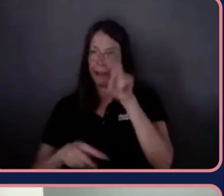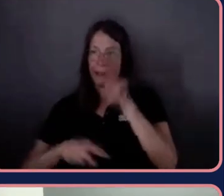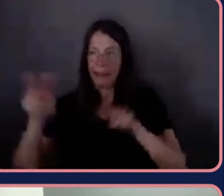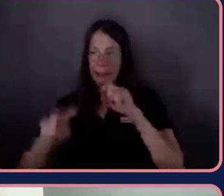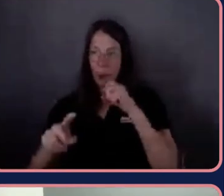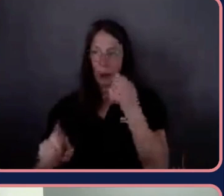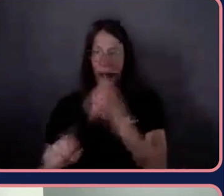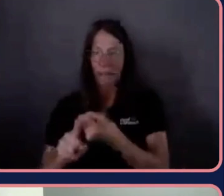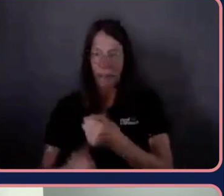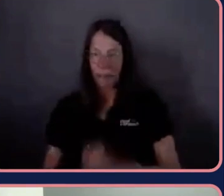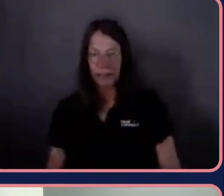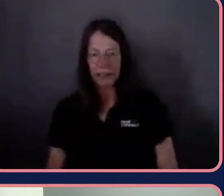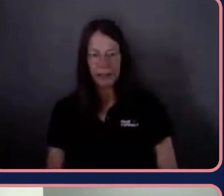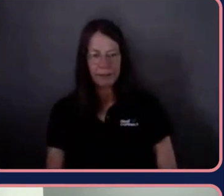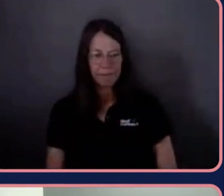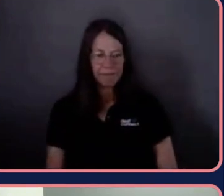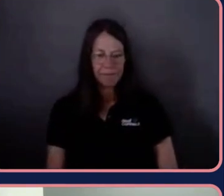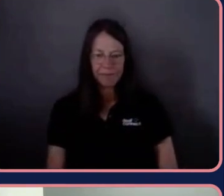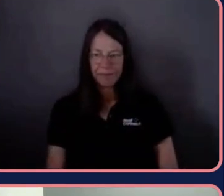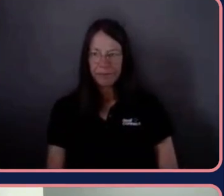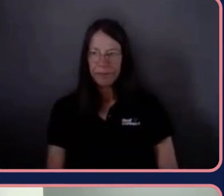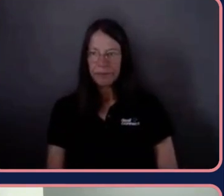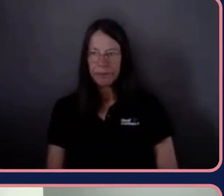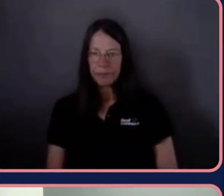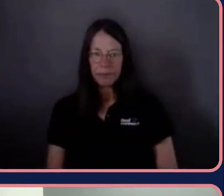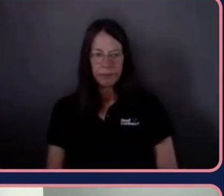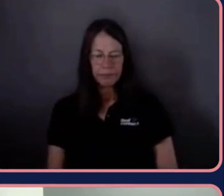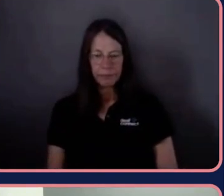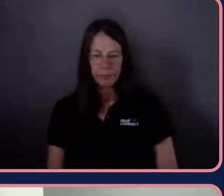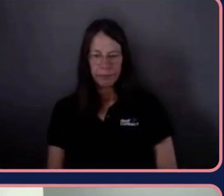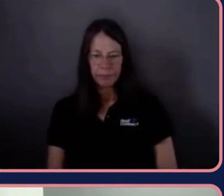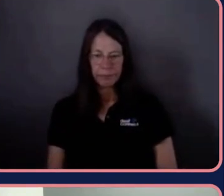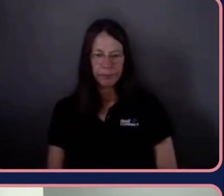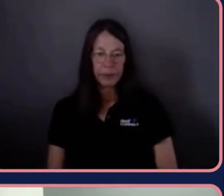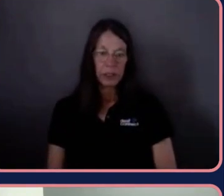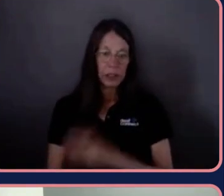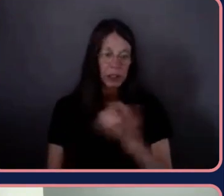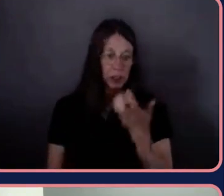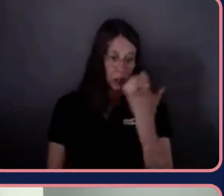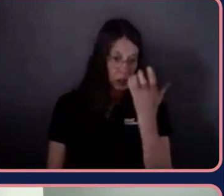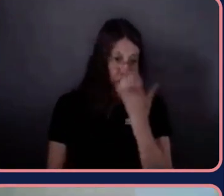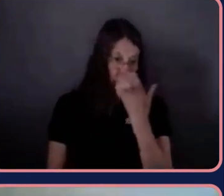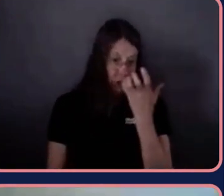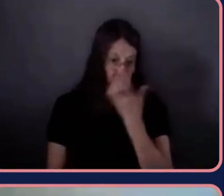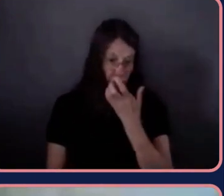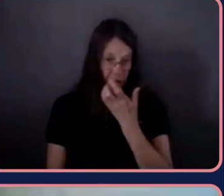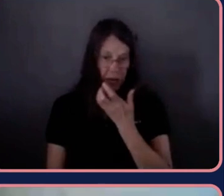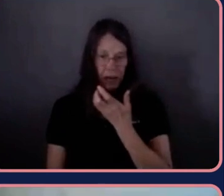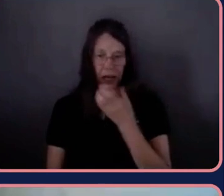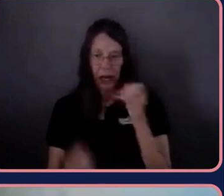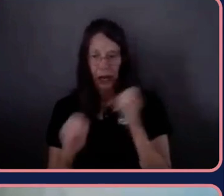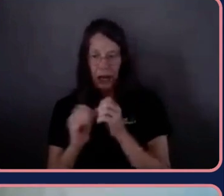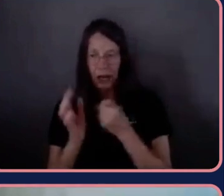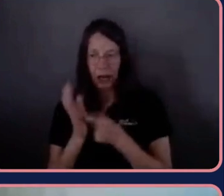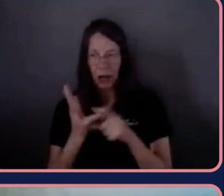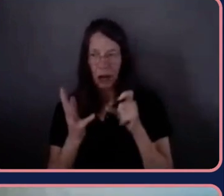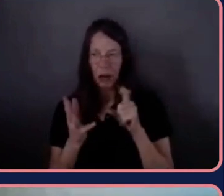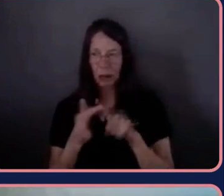Sarah, I'm just wondering whether I might just... sorry, Julie, I thought you might have finished.